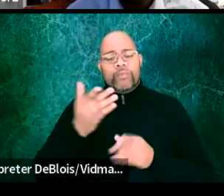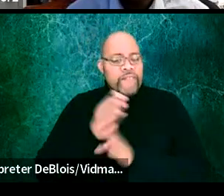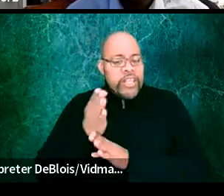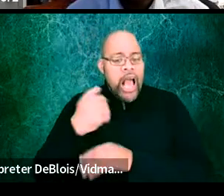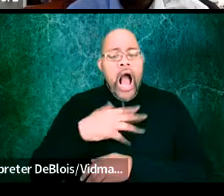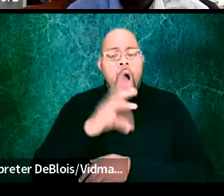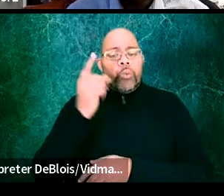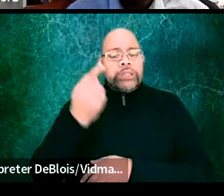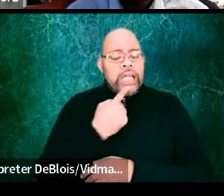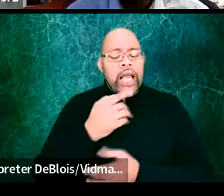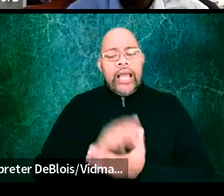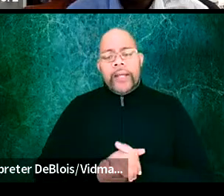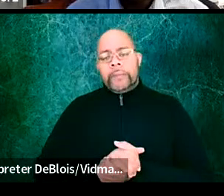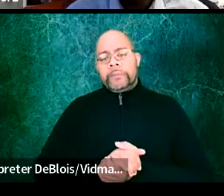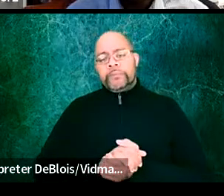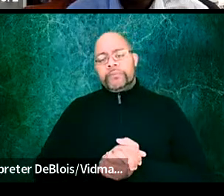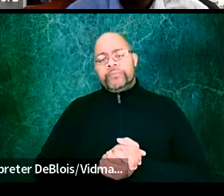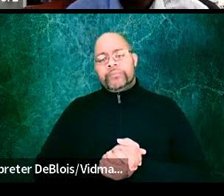would say